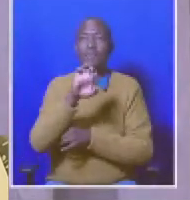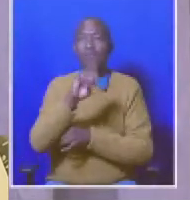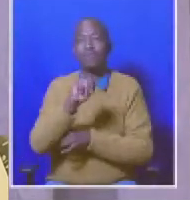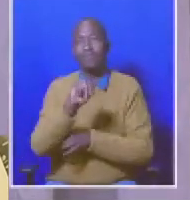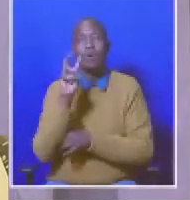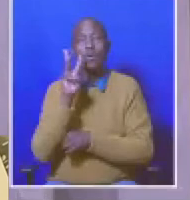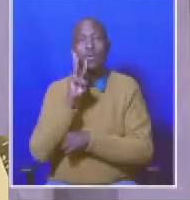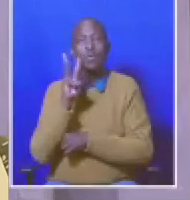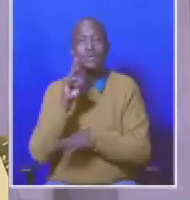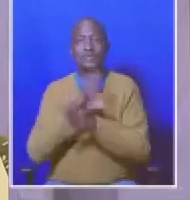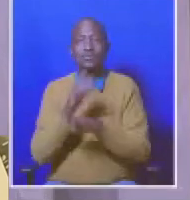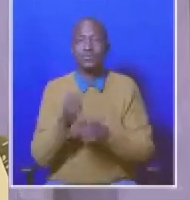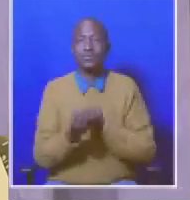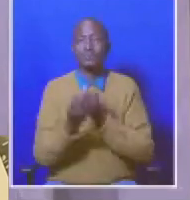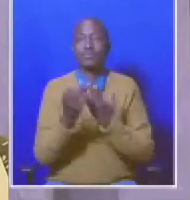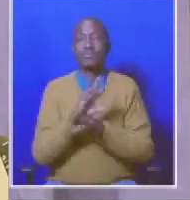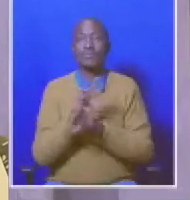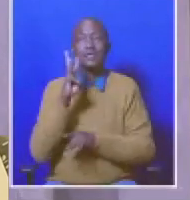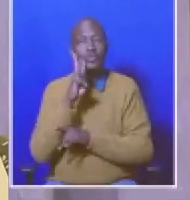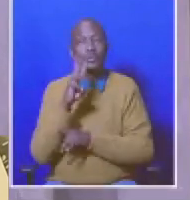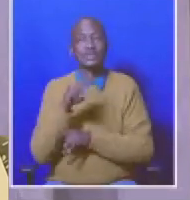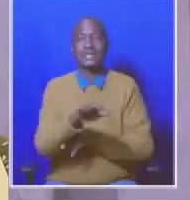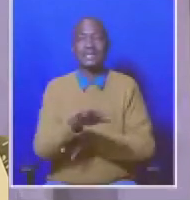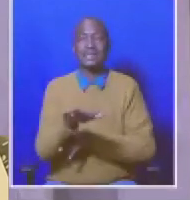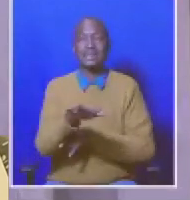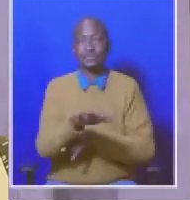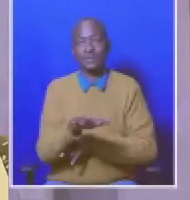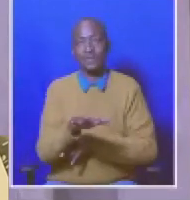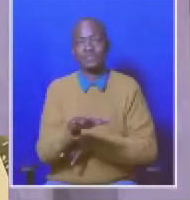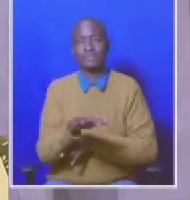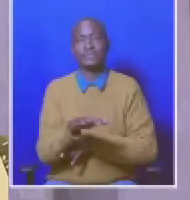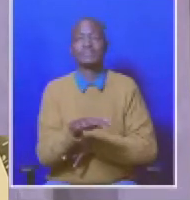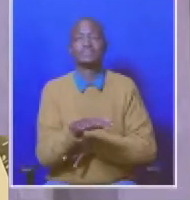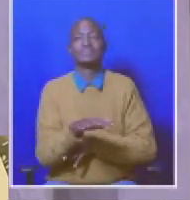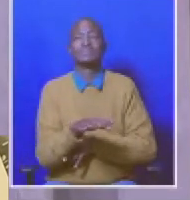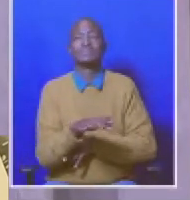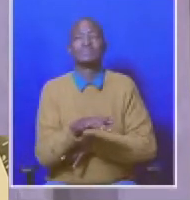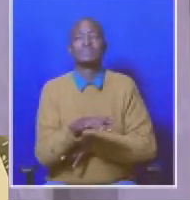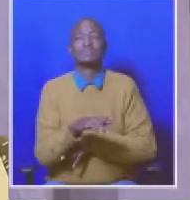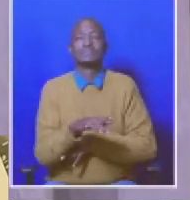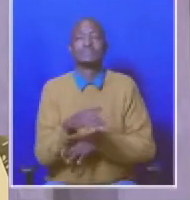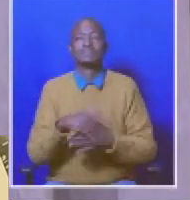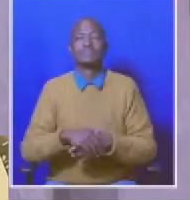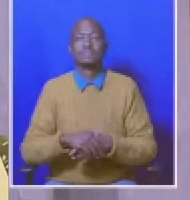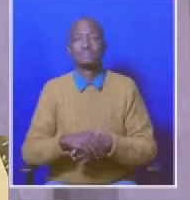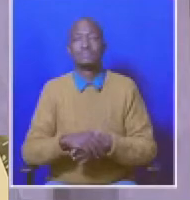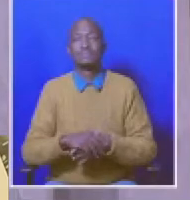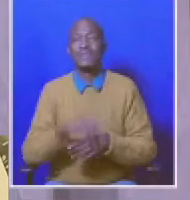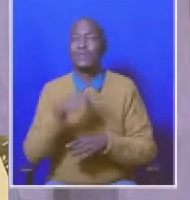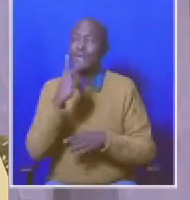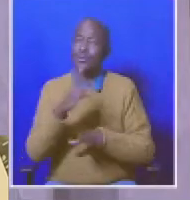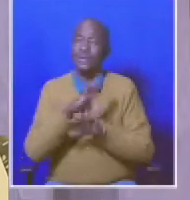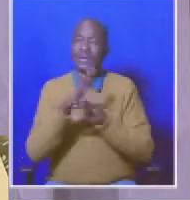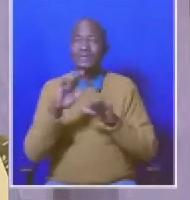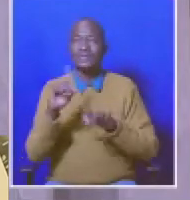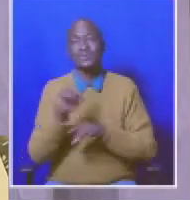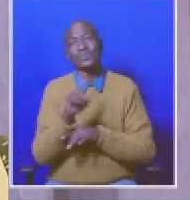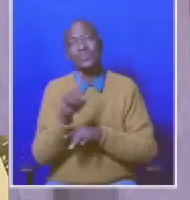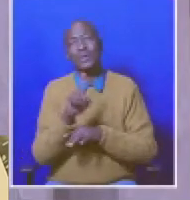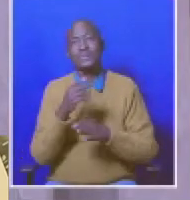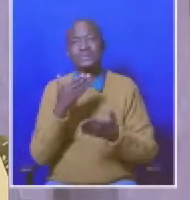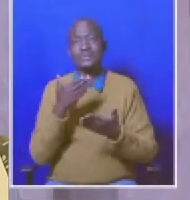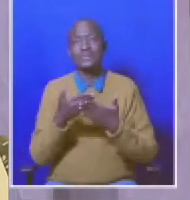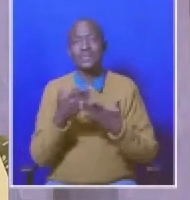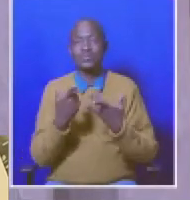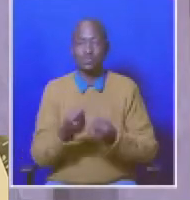provide water in the area. We look at what other further measures we need